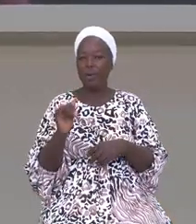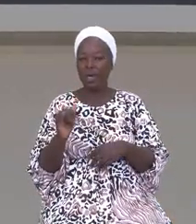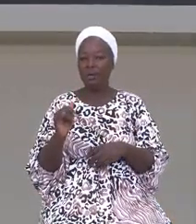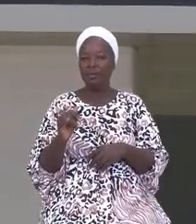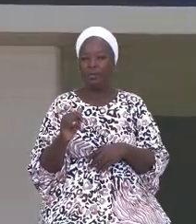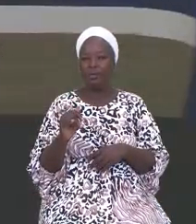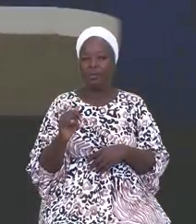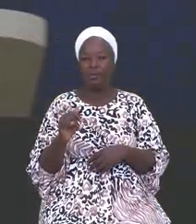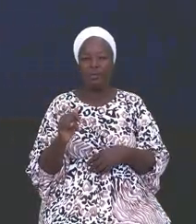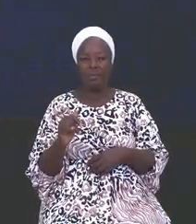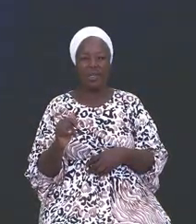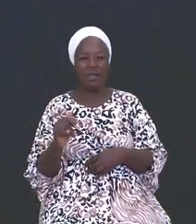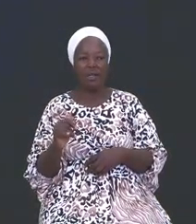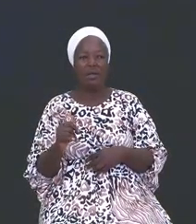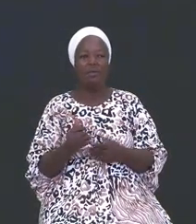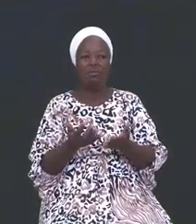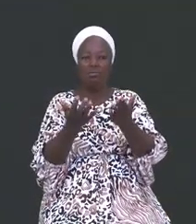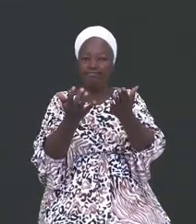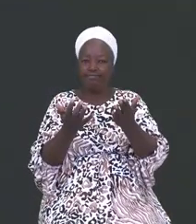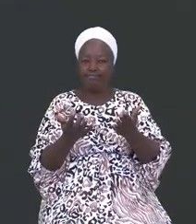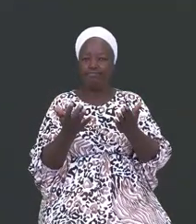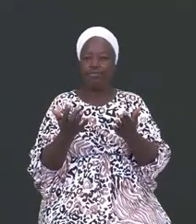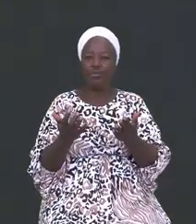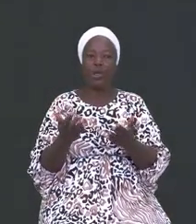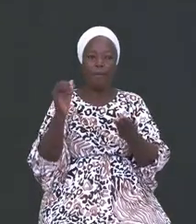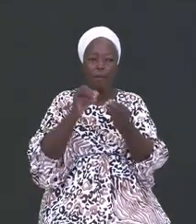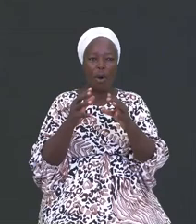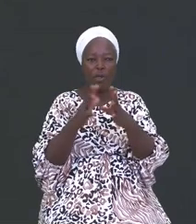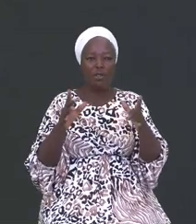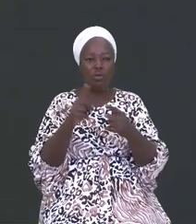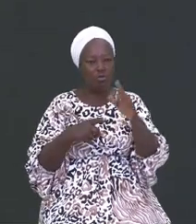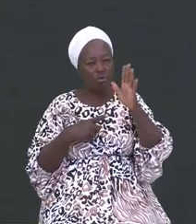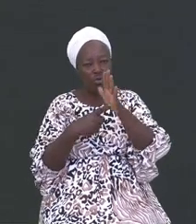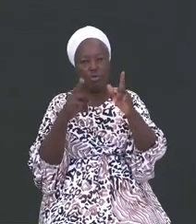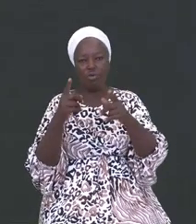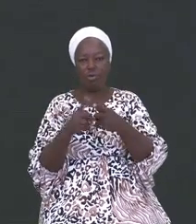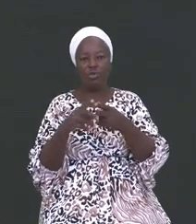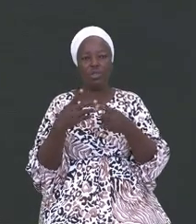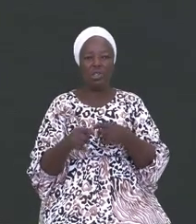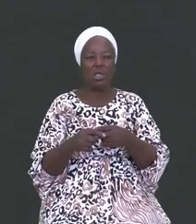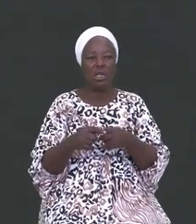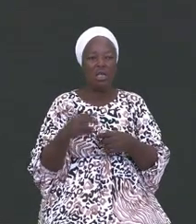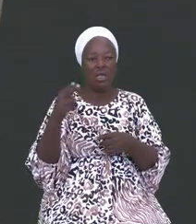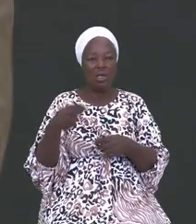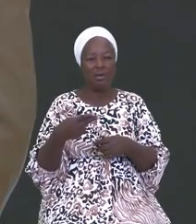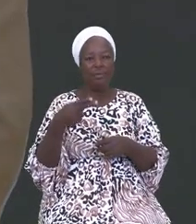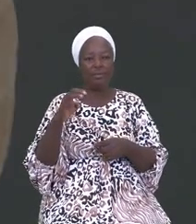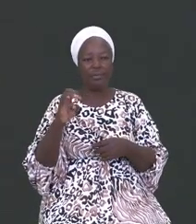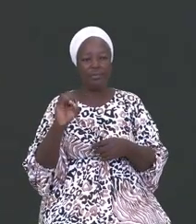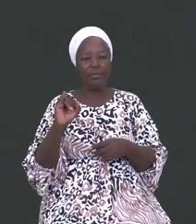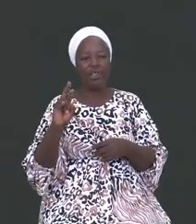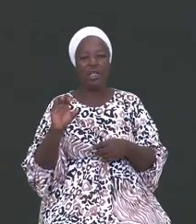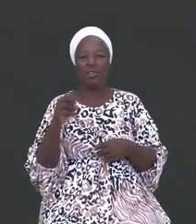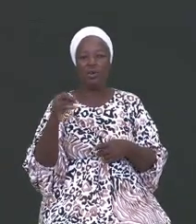willing more abundantly to show unto the heirs of the promise the immutability of